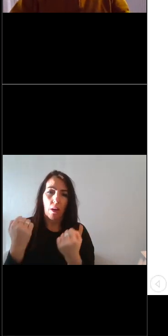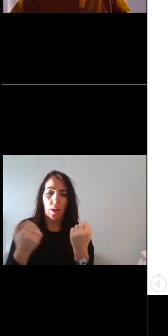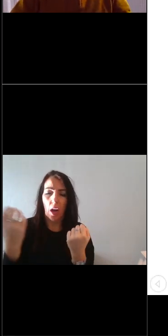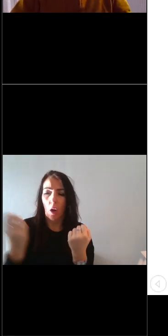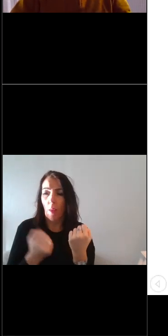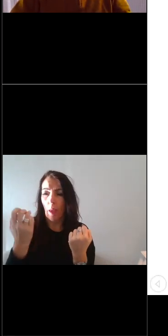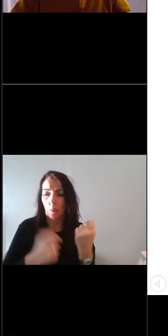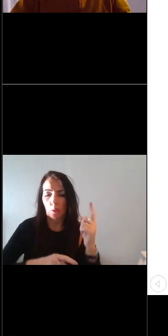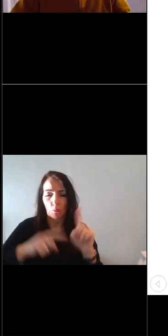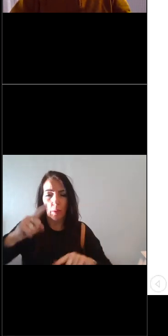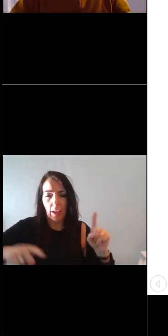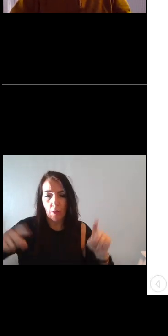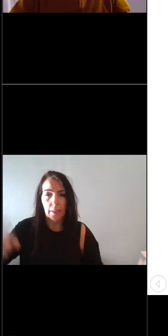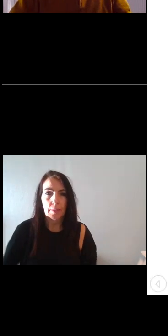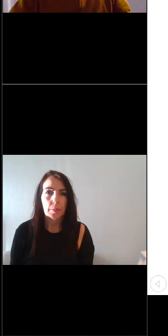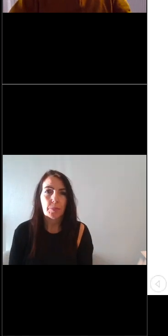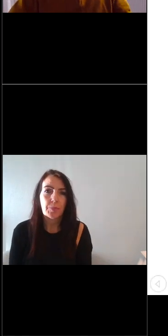vary.